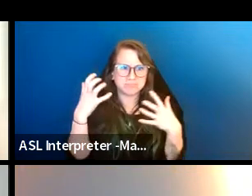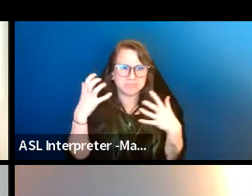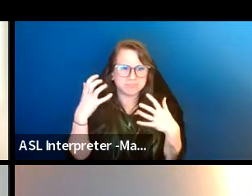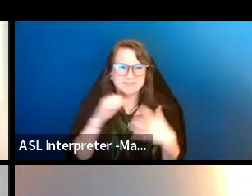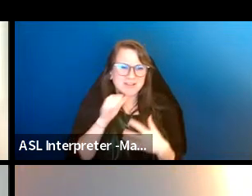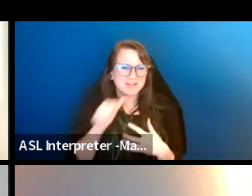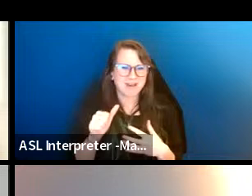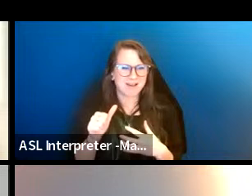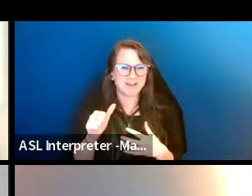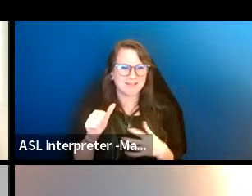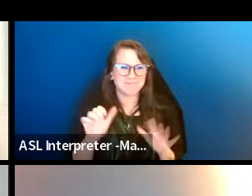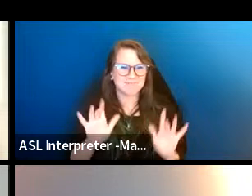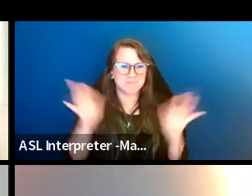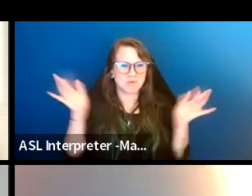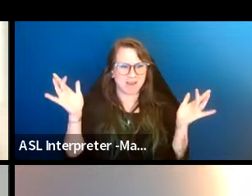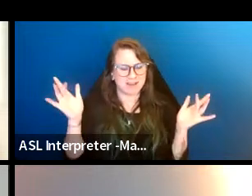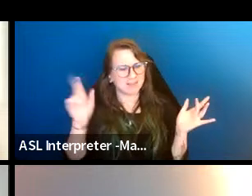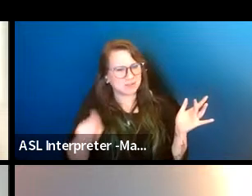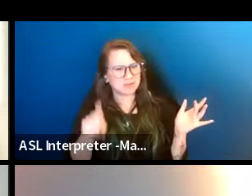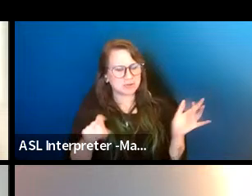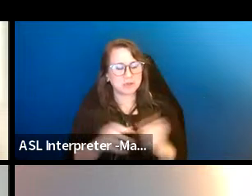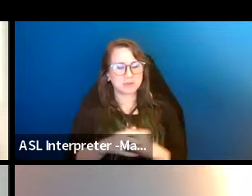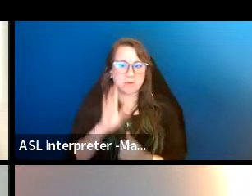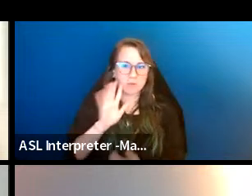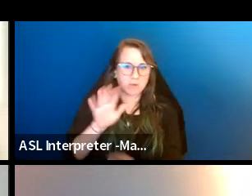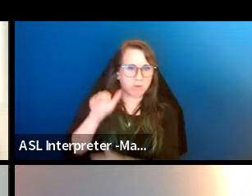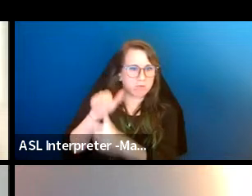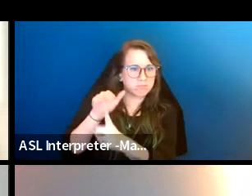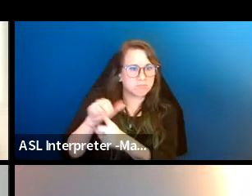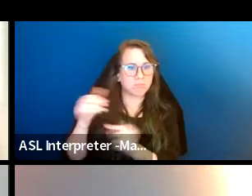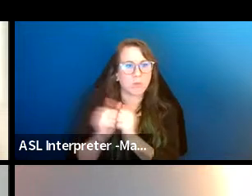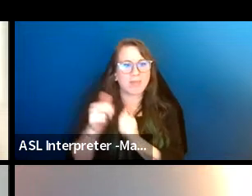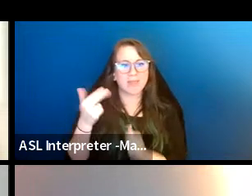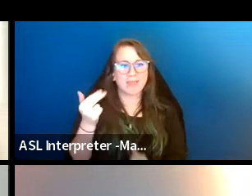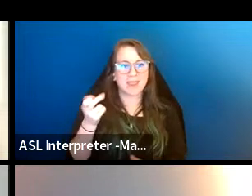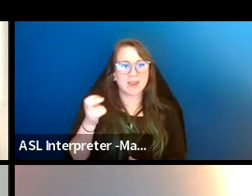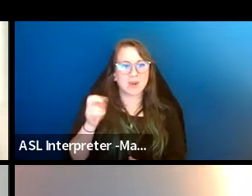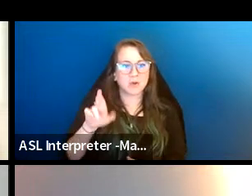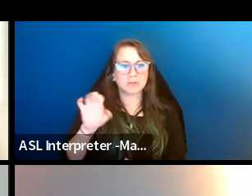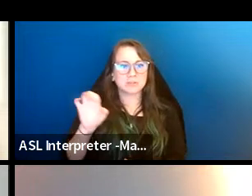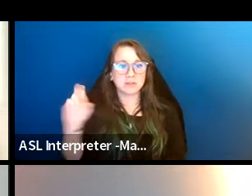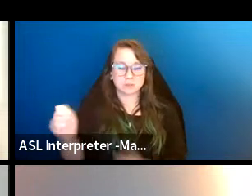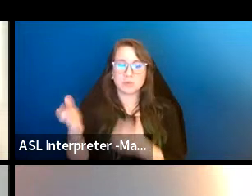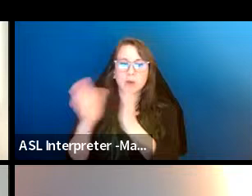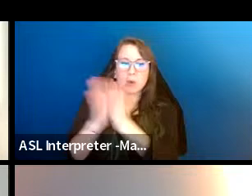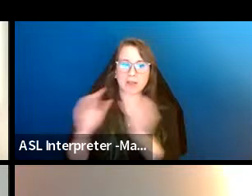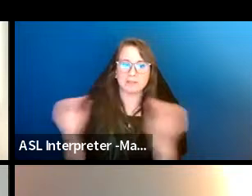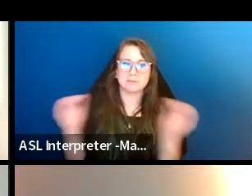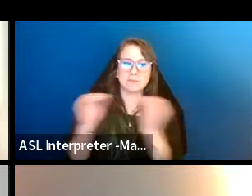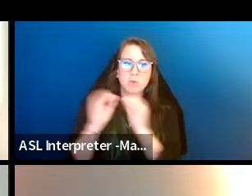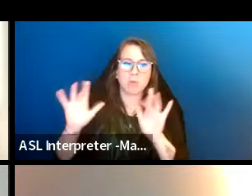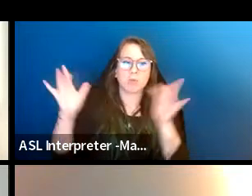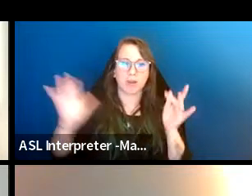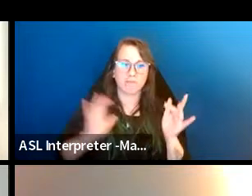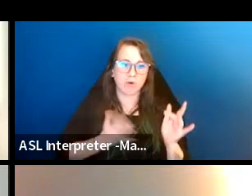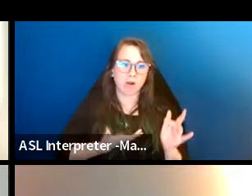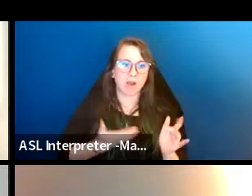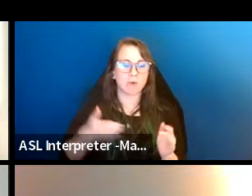that bandwagon with Commissioner Henderson to request that we have some brighter lighting on our